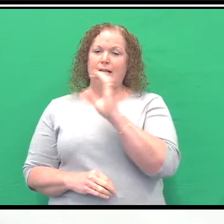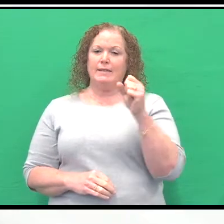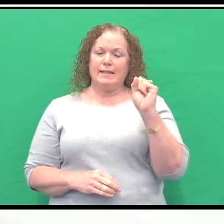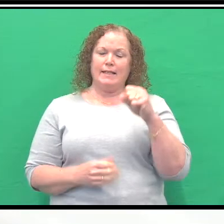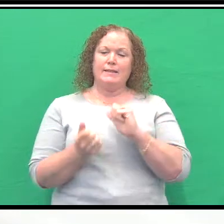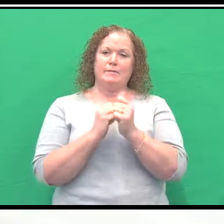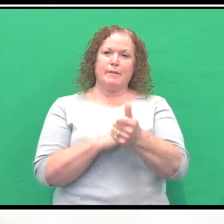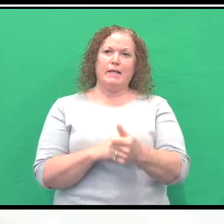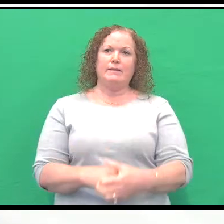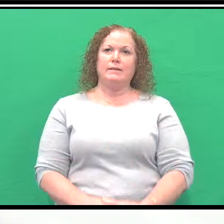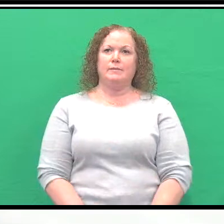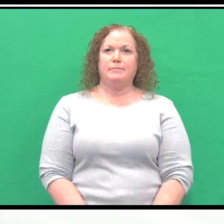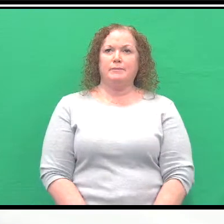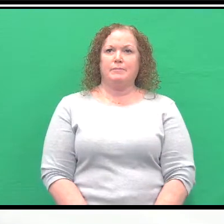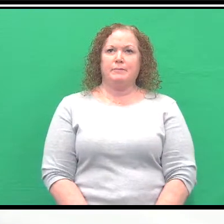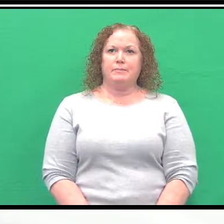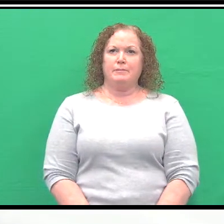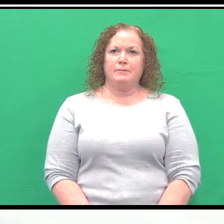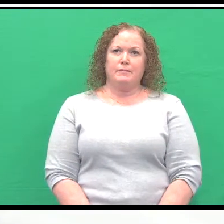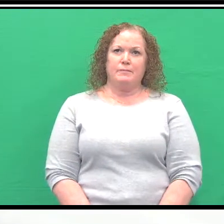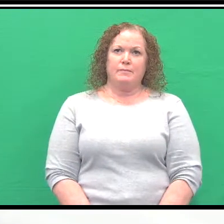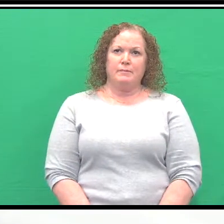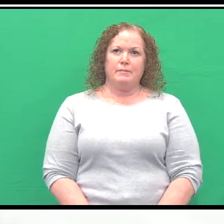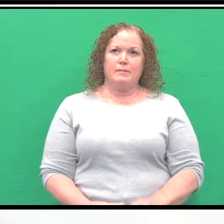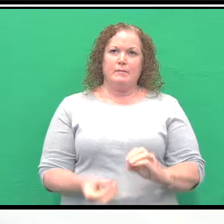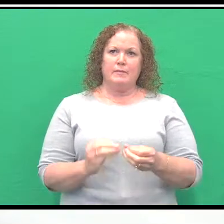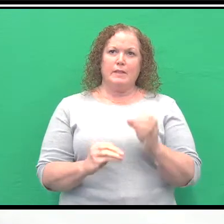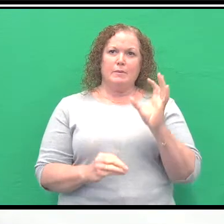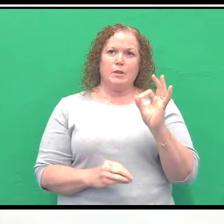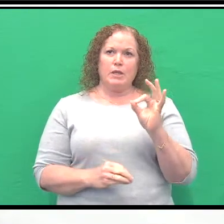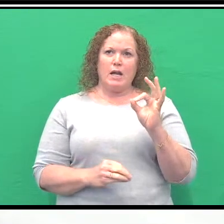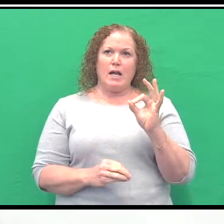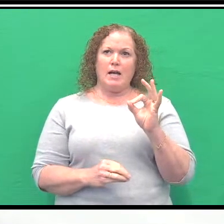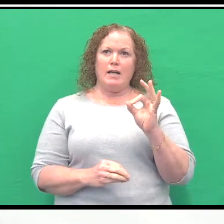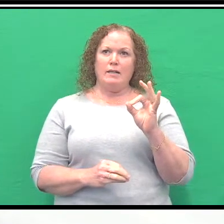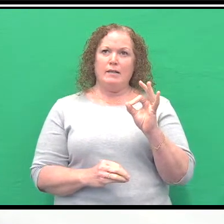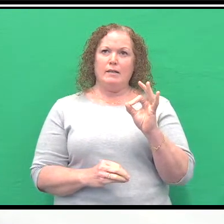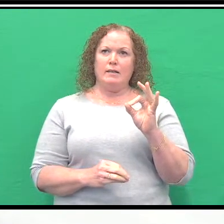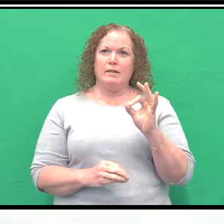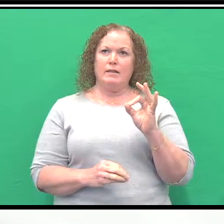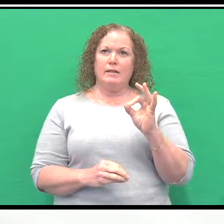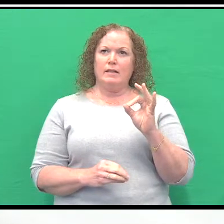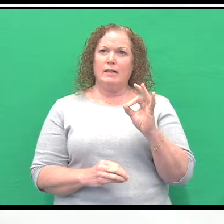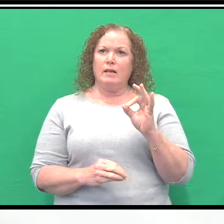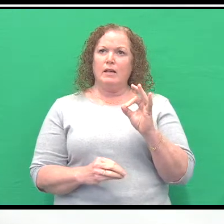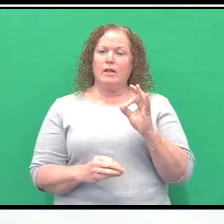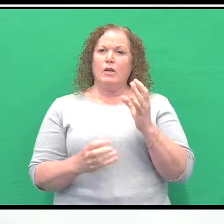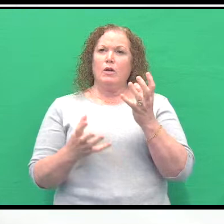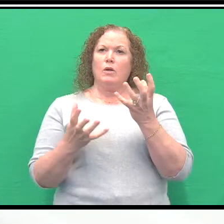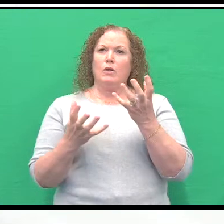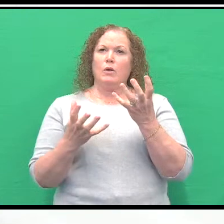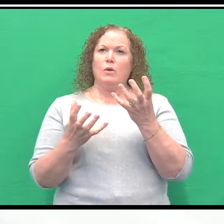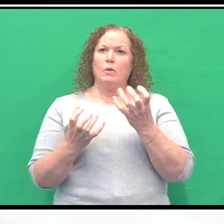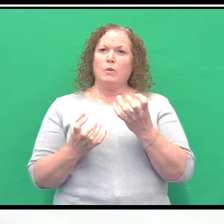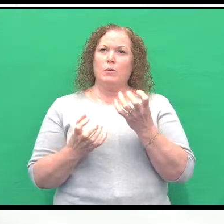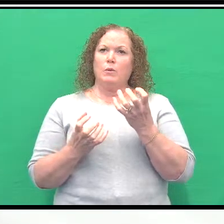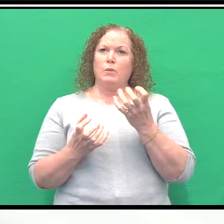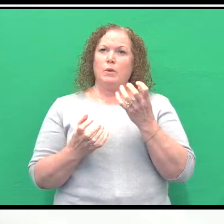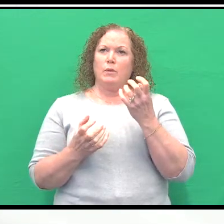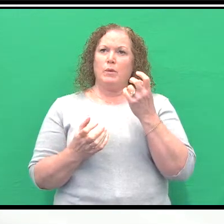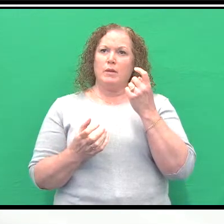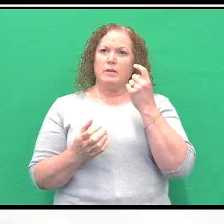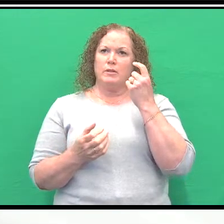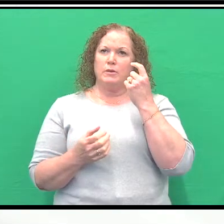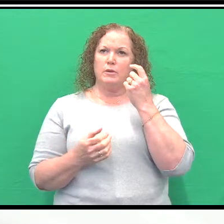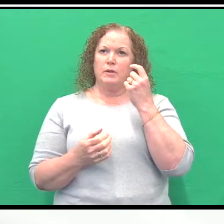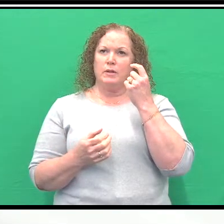passes. Item 9 is a special recognition. The governing board wishes to recognize and commend the following employees